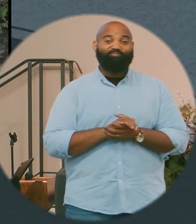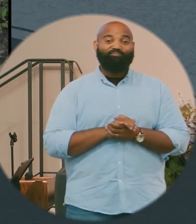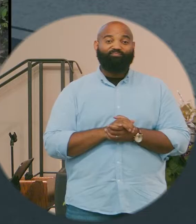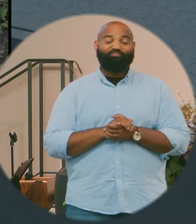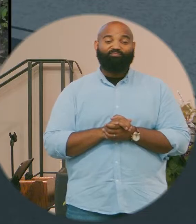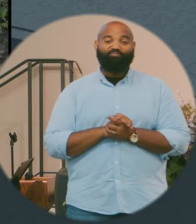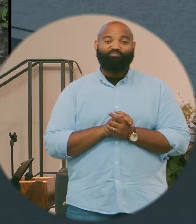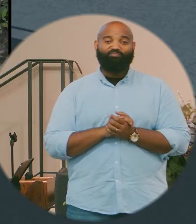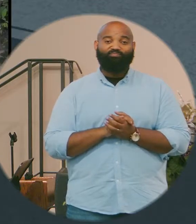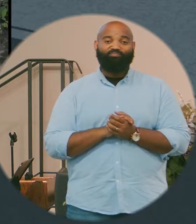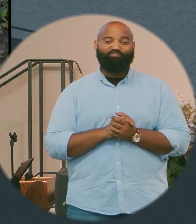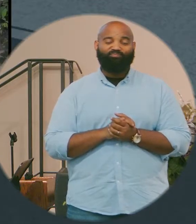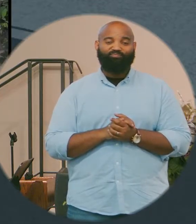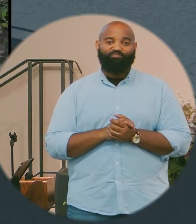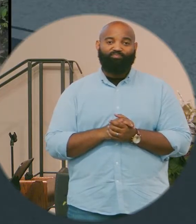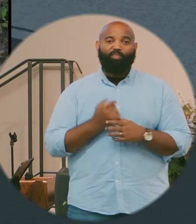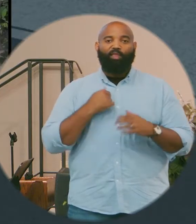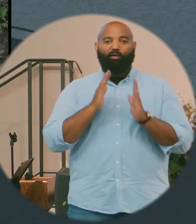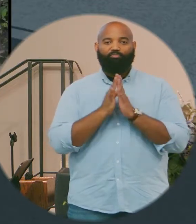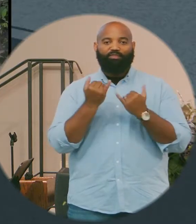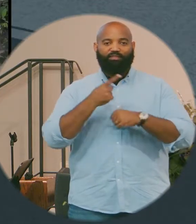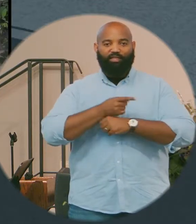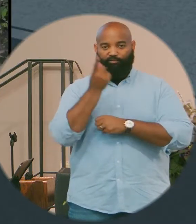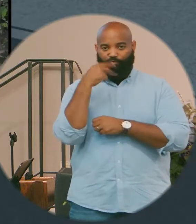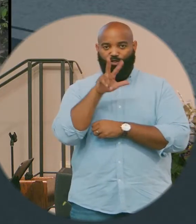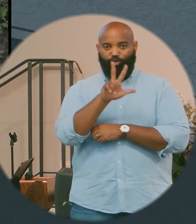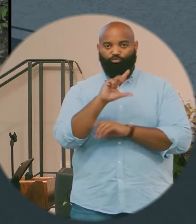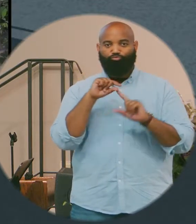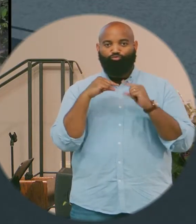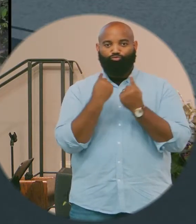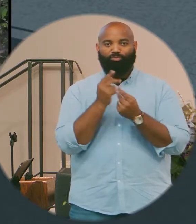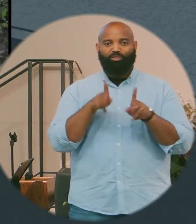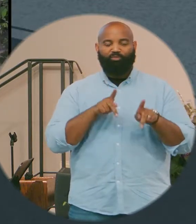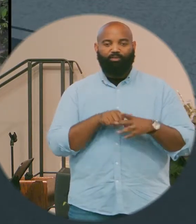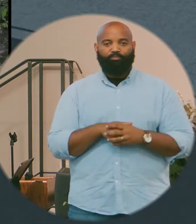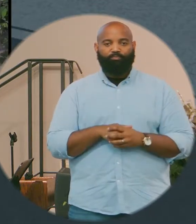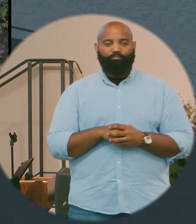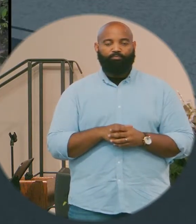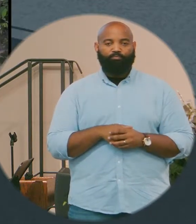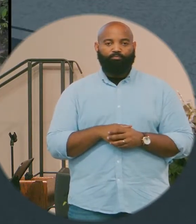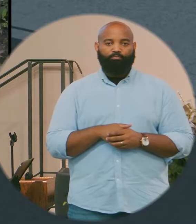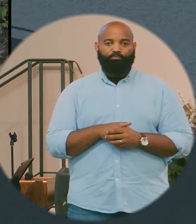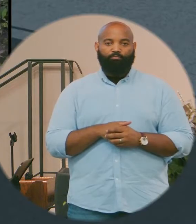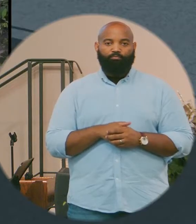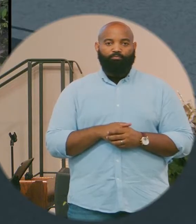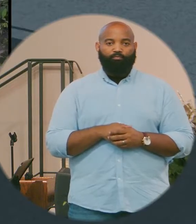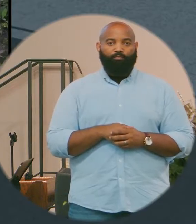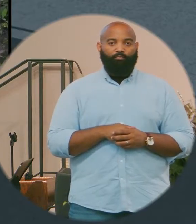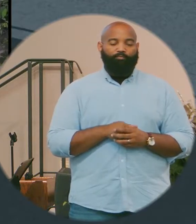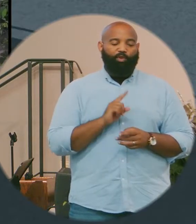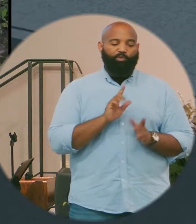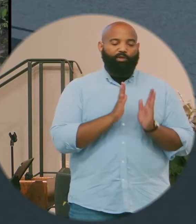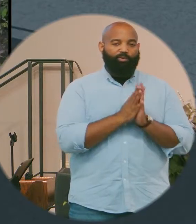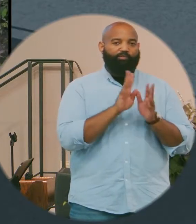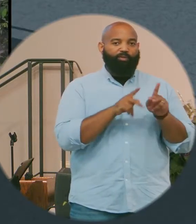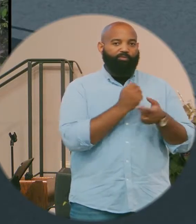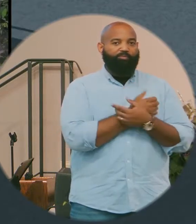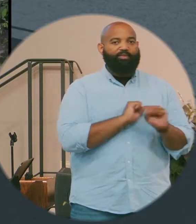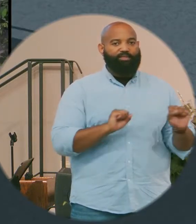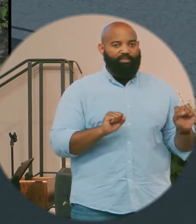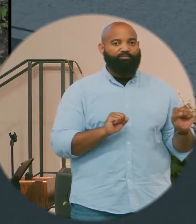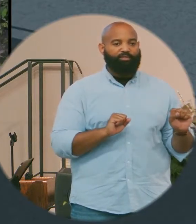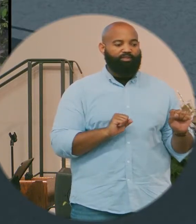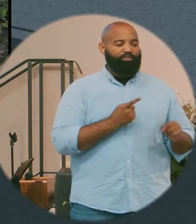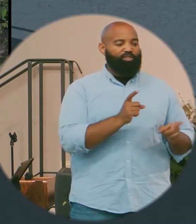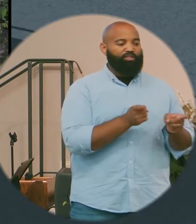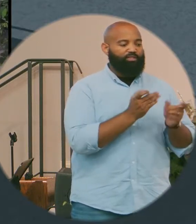praying for three groups of people. I'm praying for those for salvation.